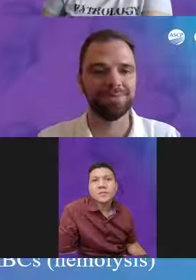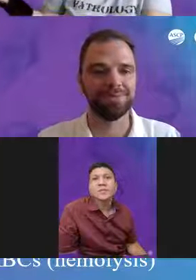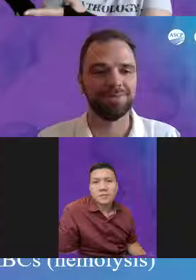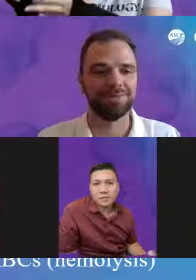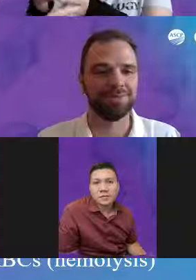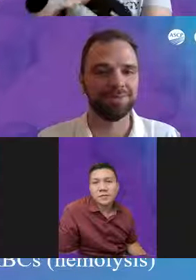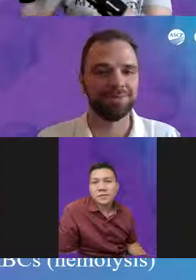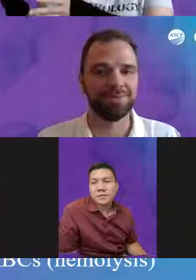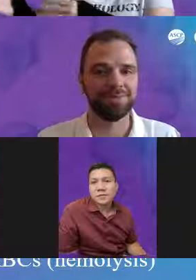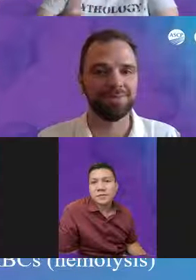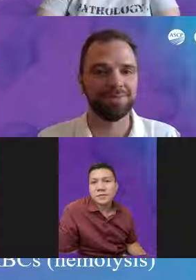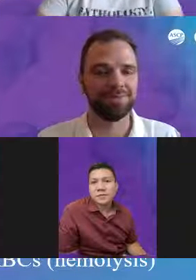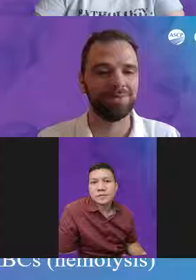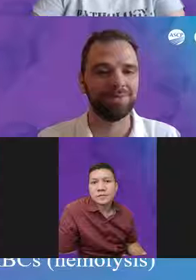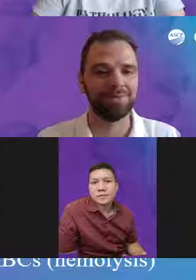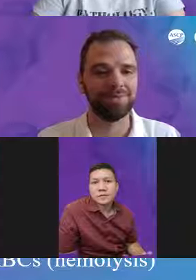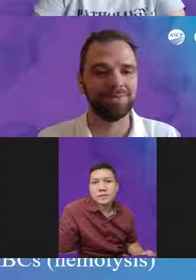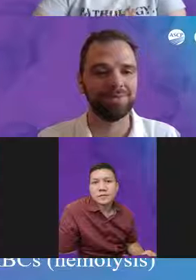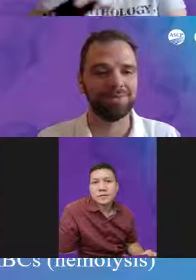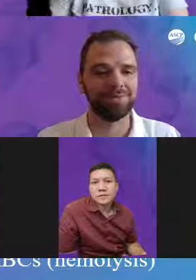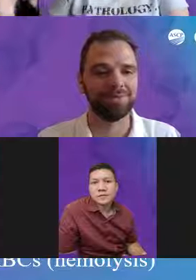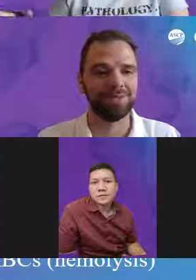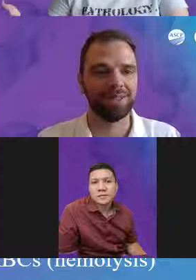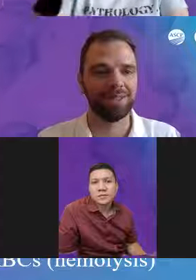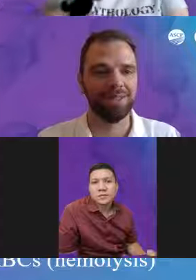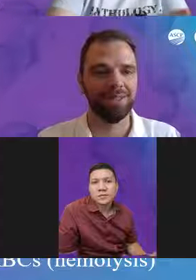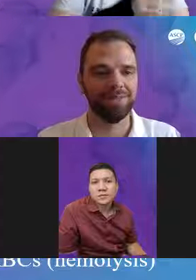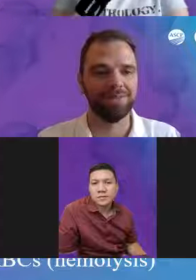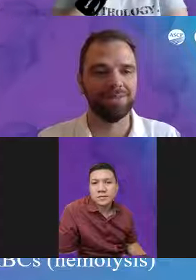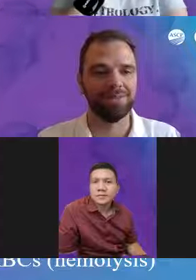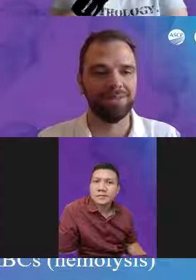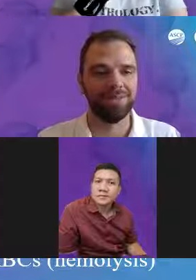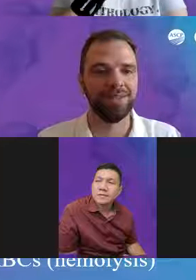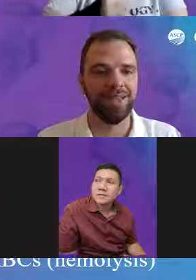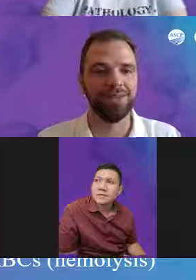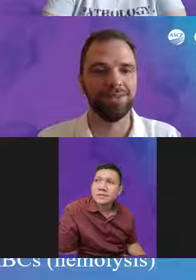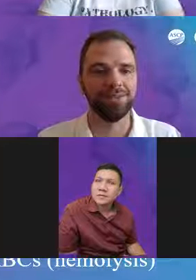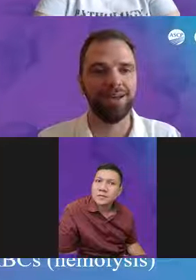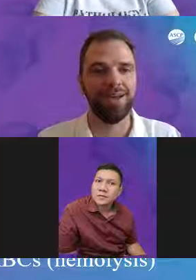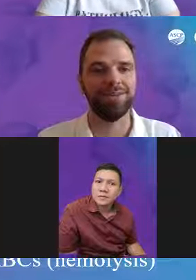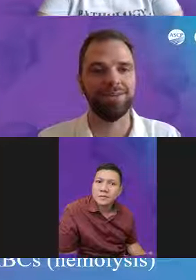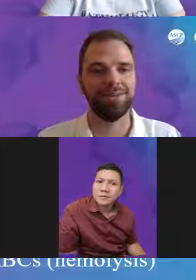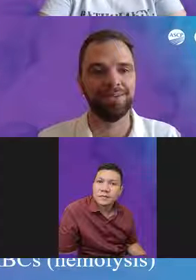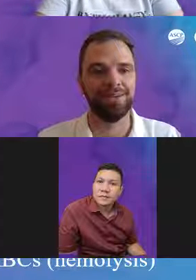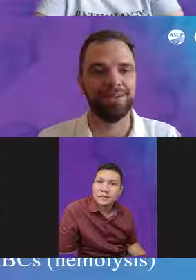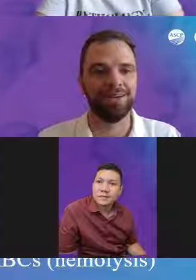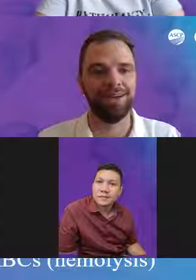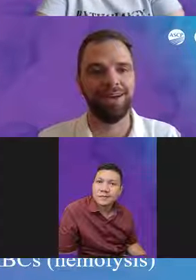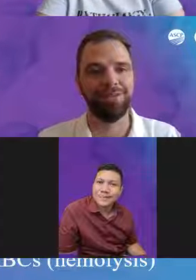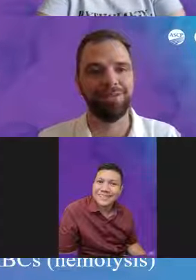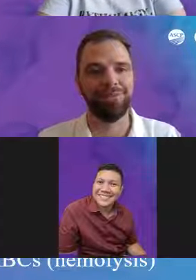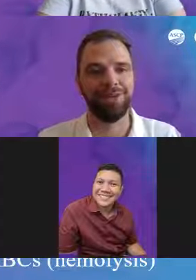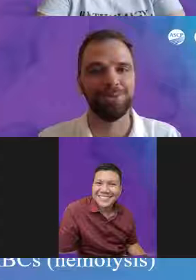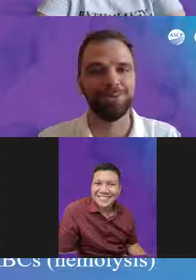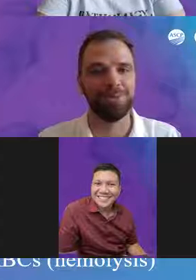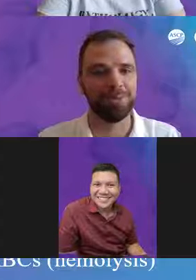you. And so I wanted to put that at the end. It's the application of what it is that you're talking about, just like Aaron was saying.